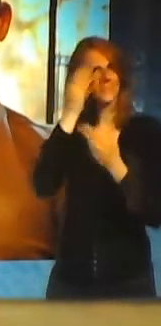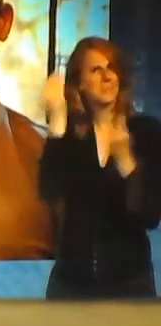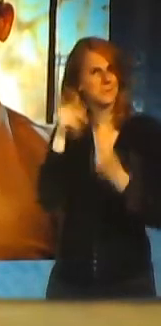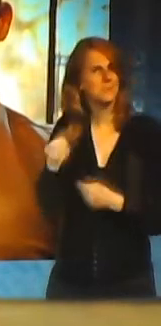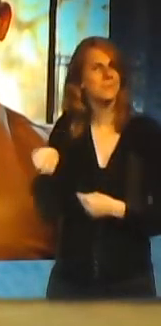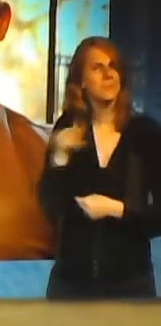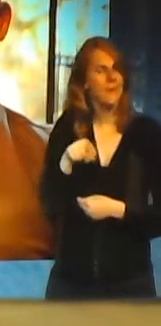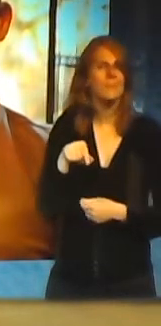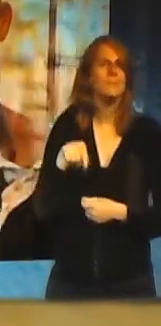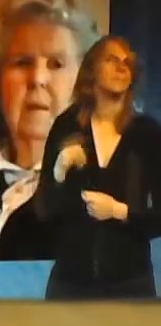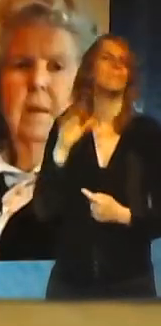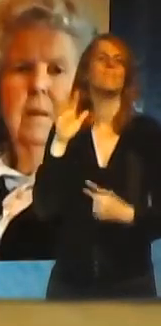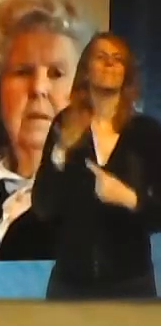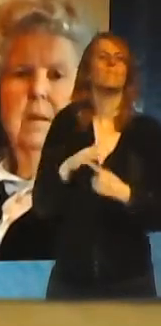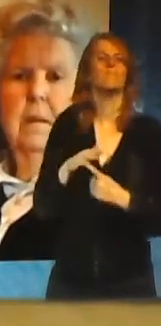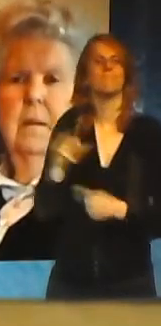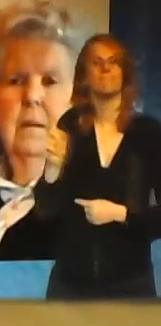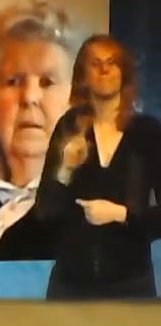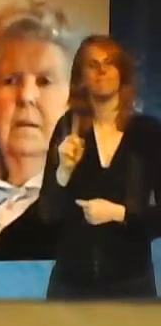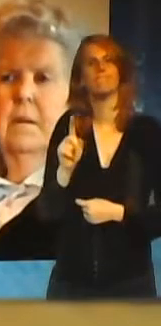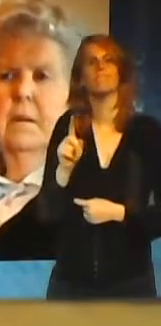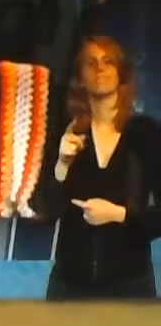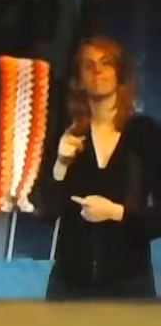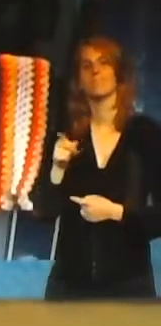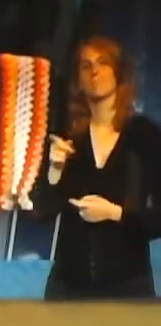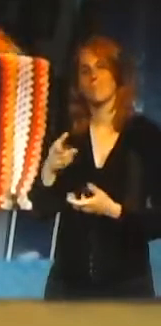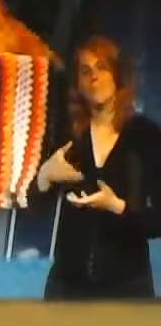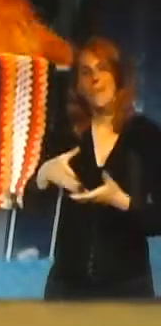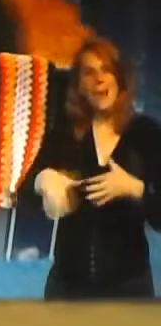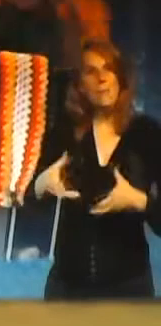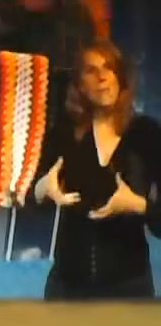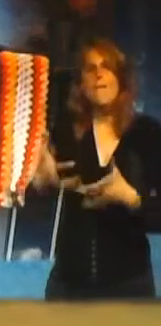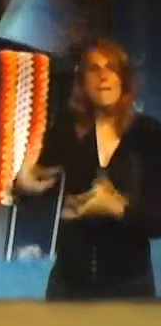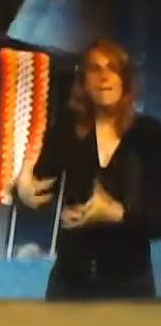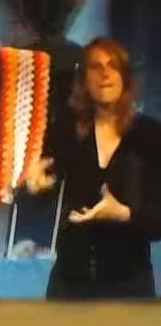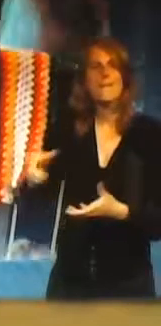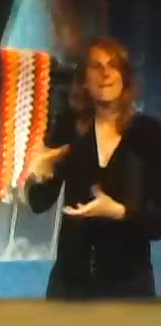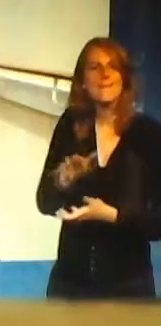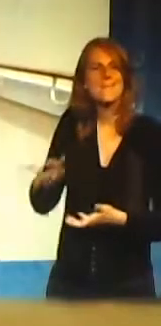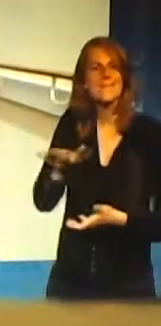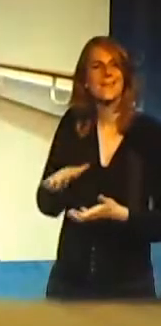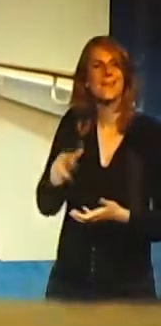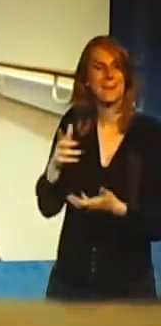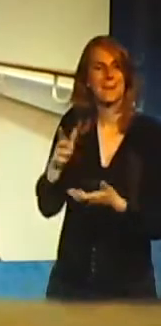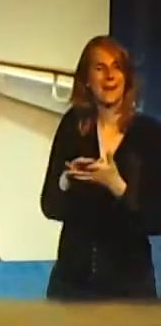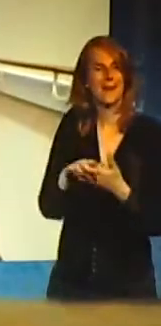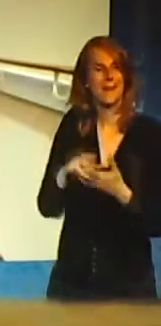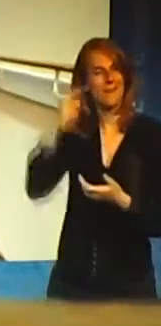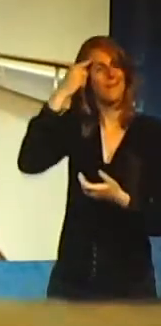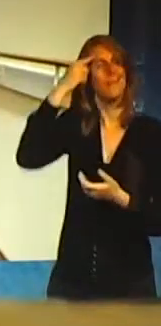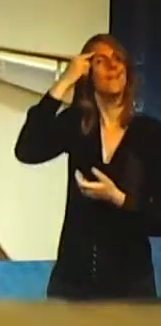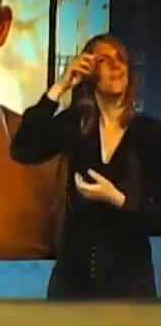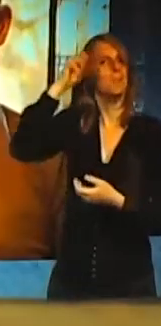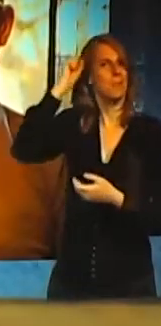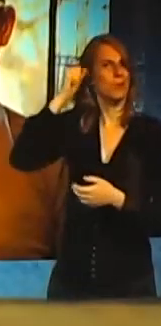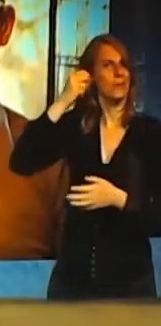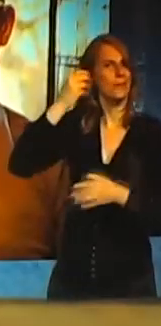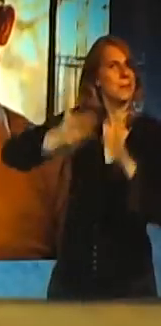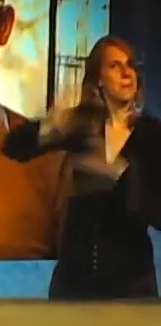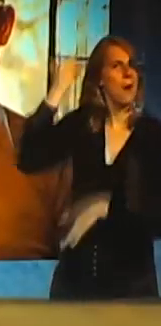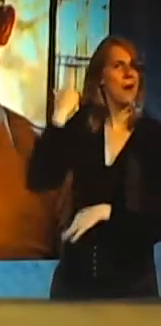basically connecting to a dementia patient's memories of their past life and helping bring them